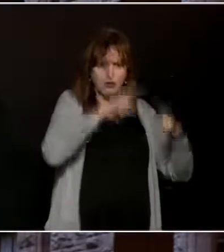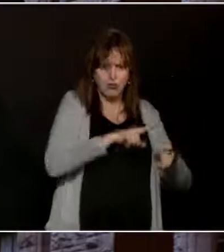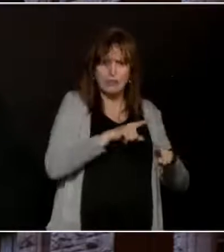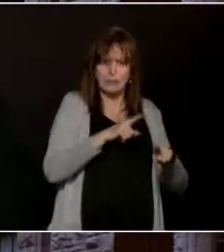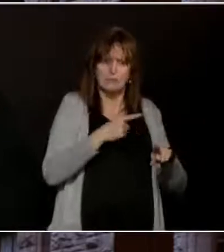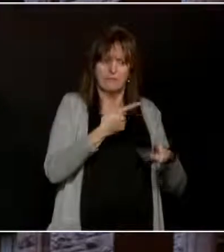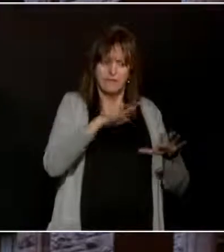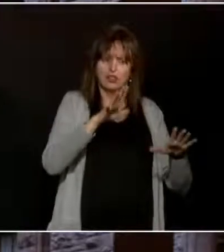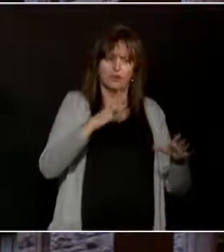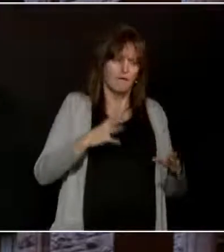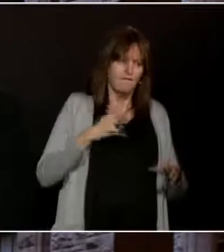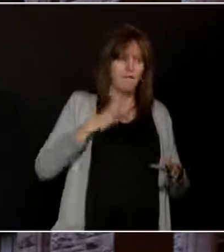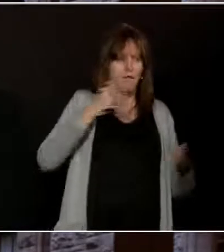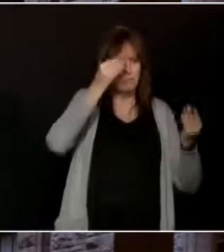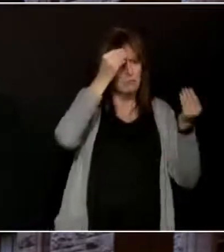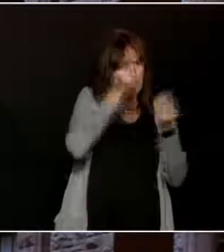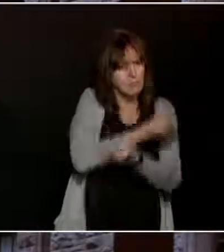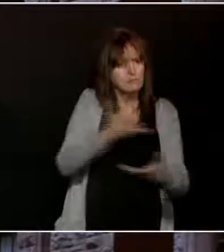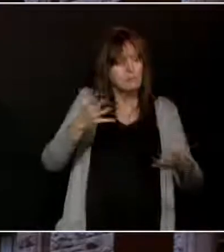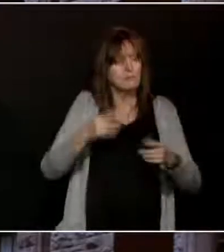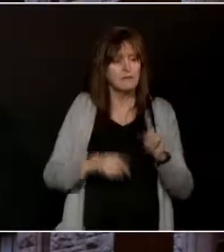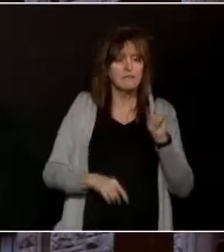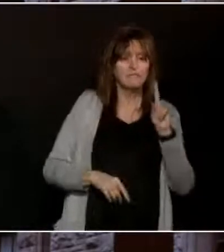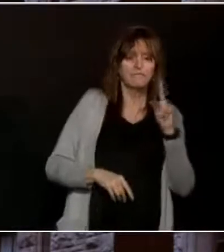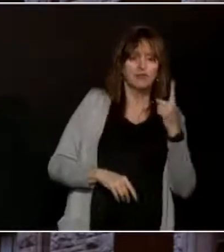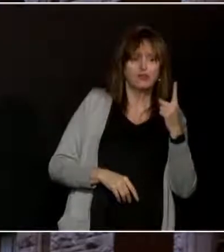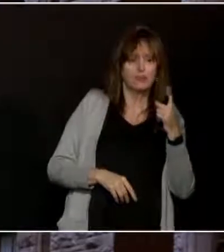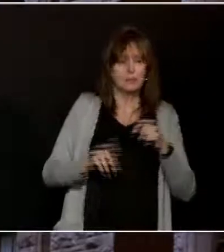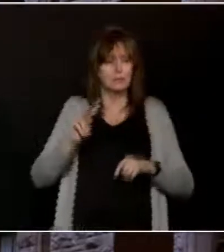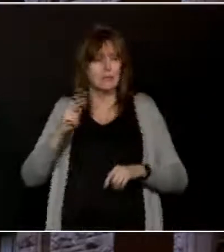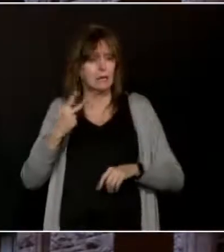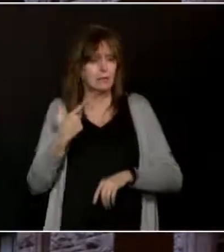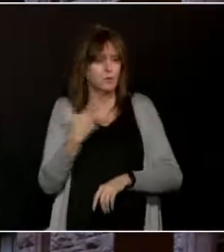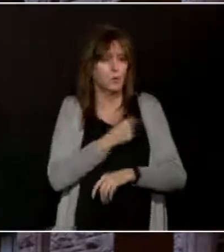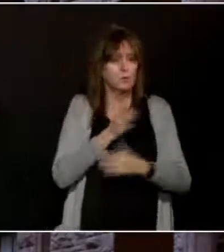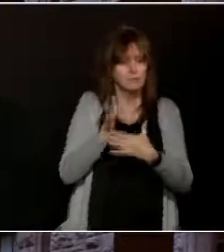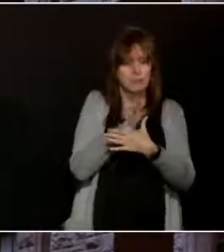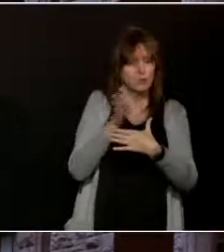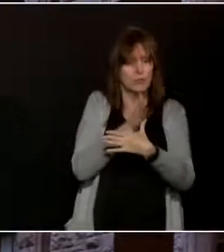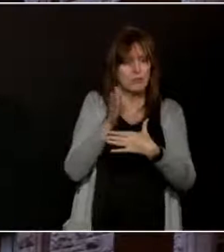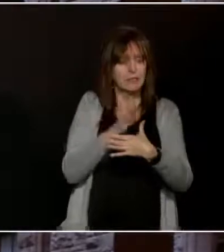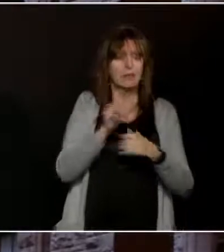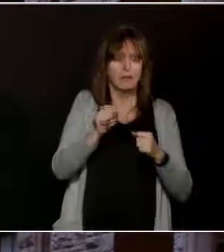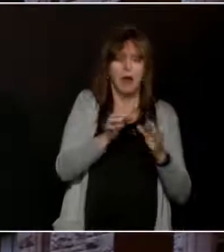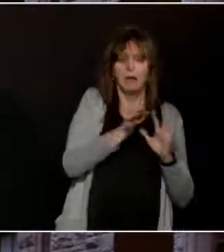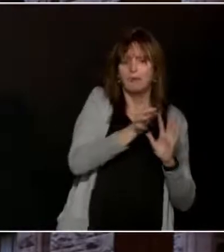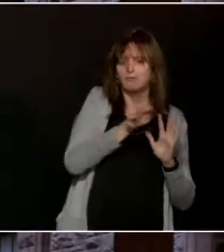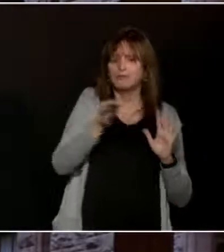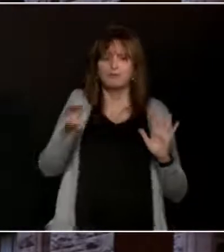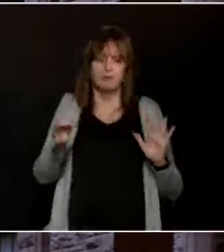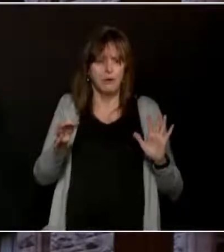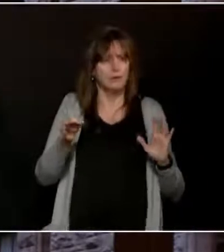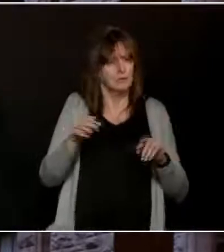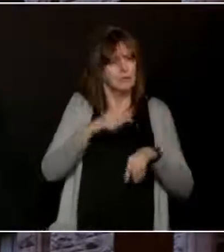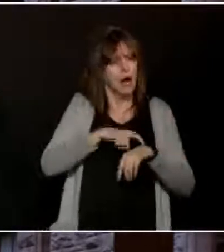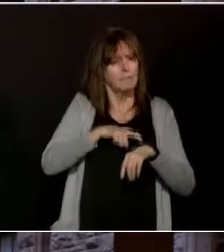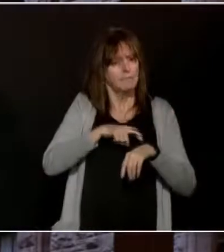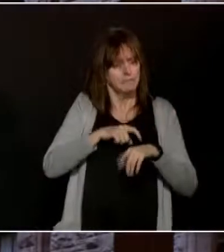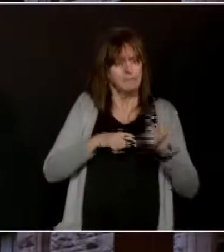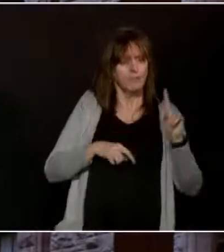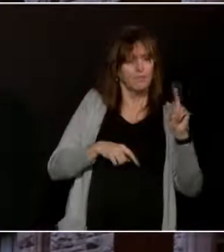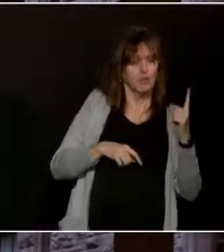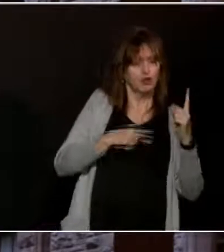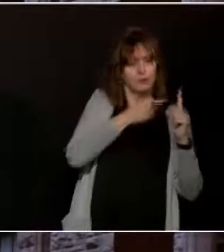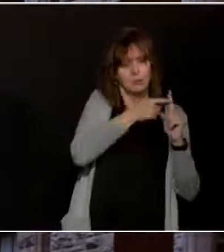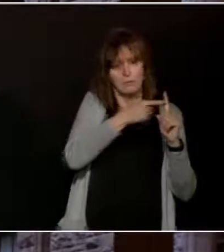increased interval between the first and second dose of both the Pfizer and the Moderna vaccines is extended up to 16 weeks, and